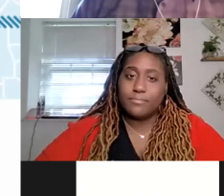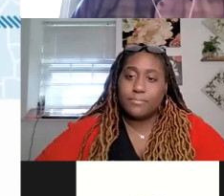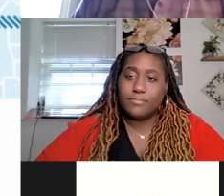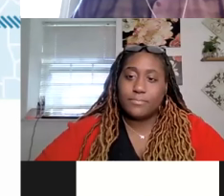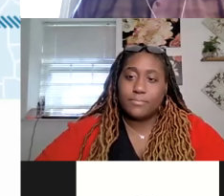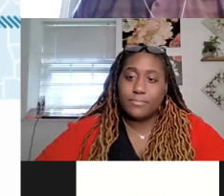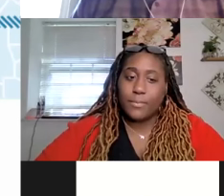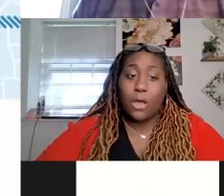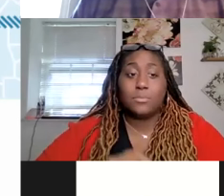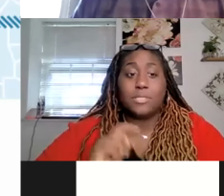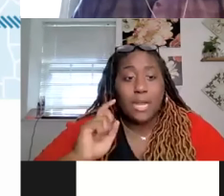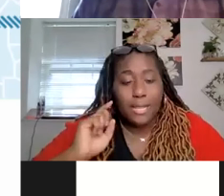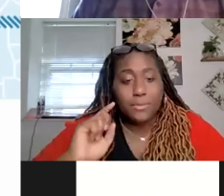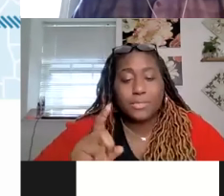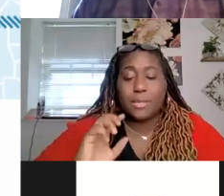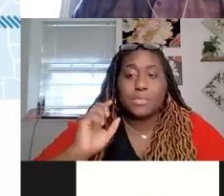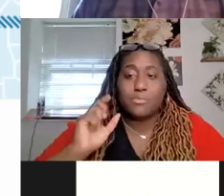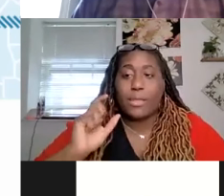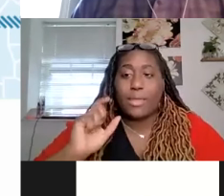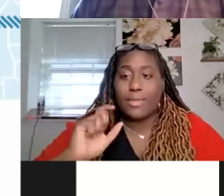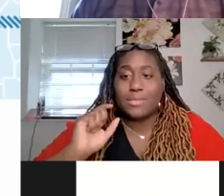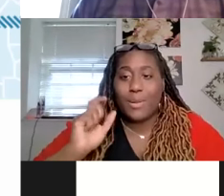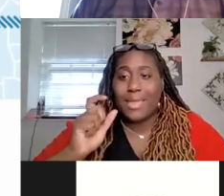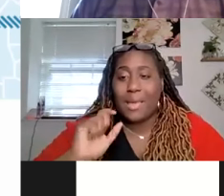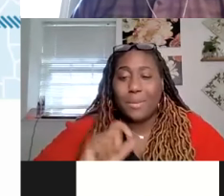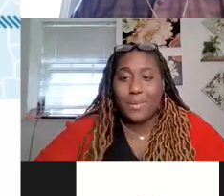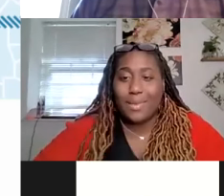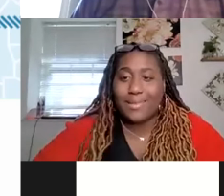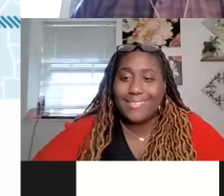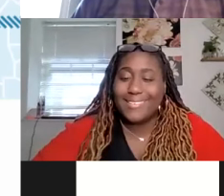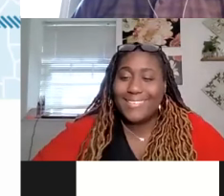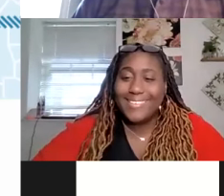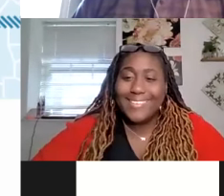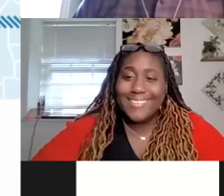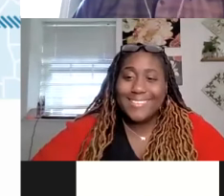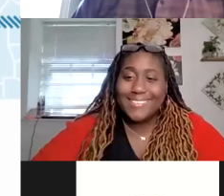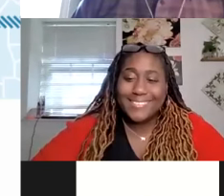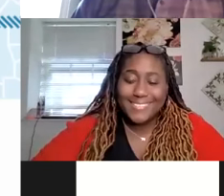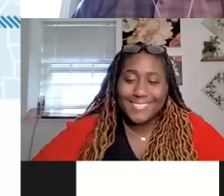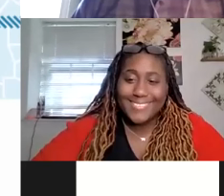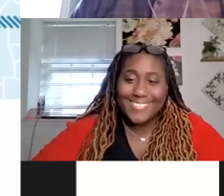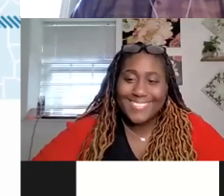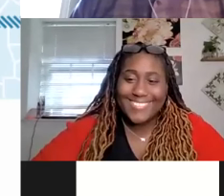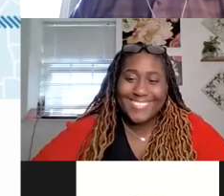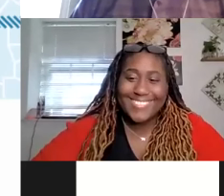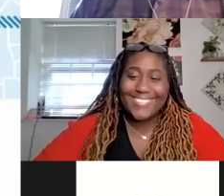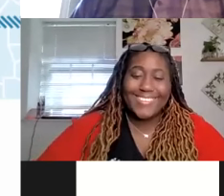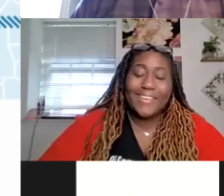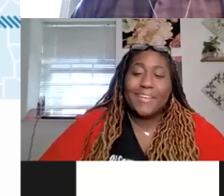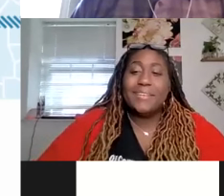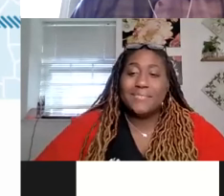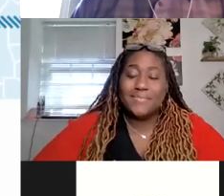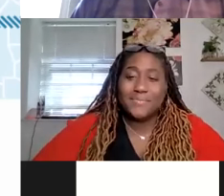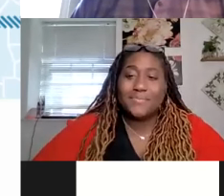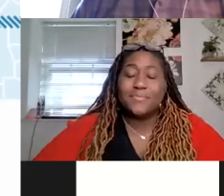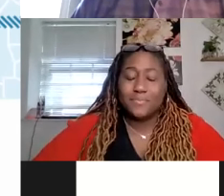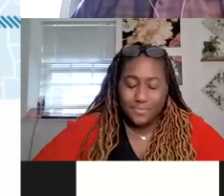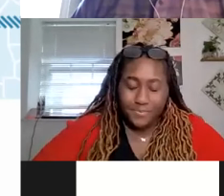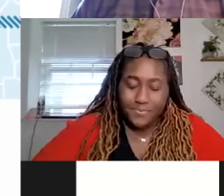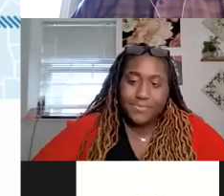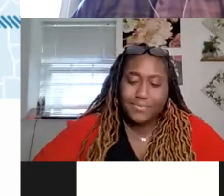Dejan, that's for you. Oh, I'm sorry. It was breaking up a bit. That's your quote. People want